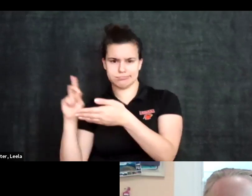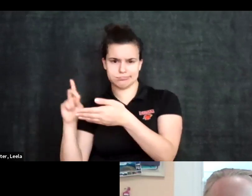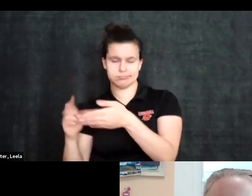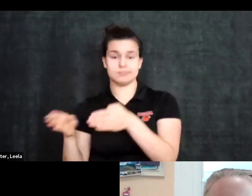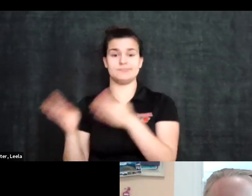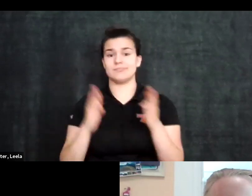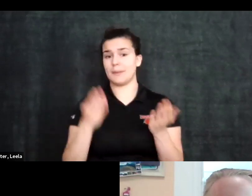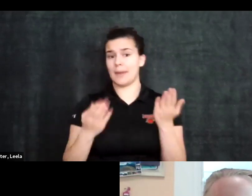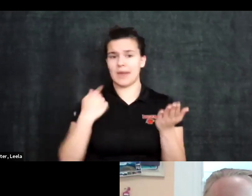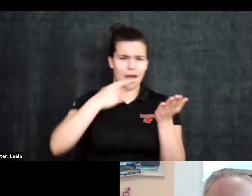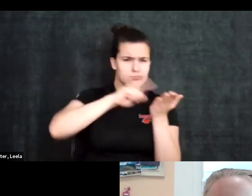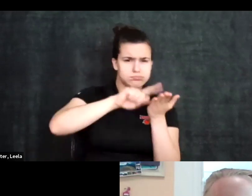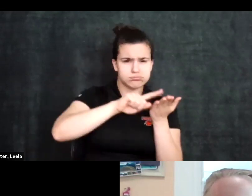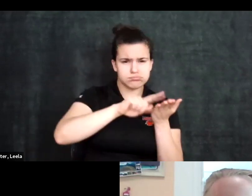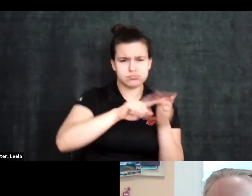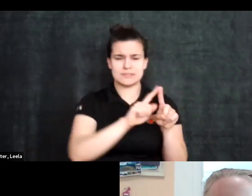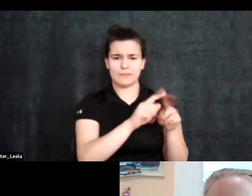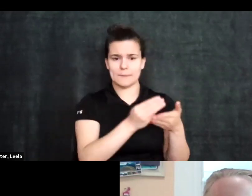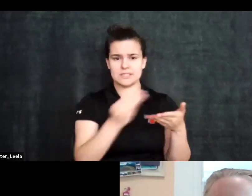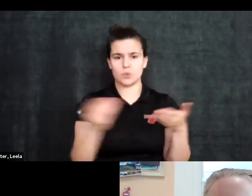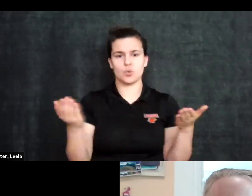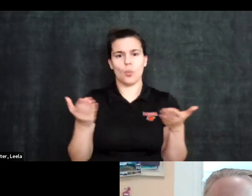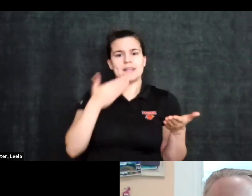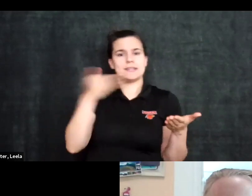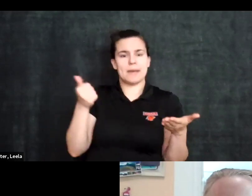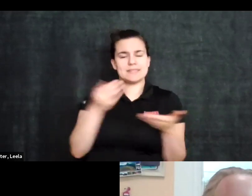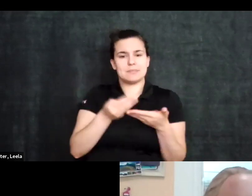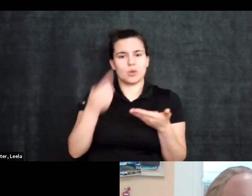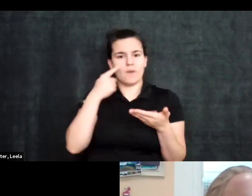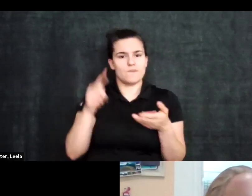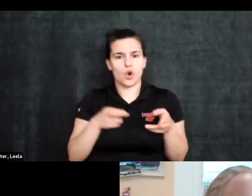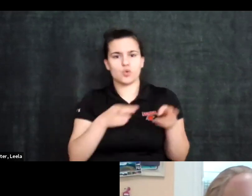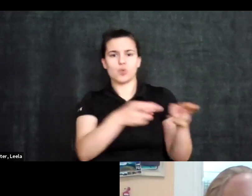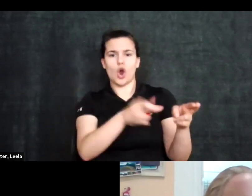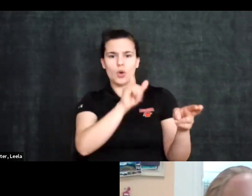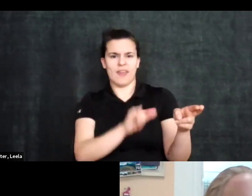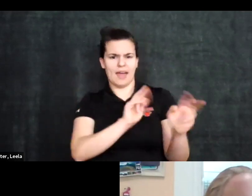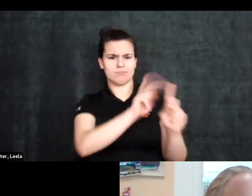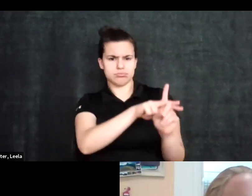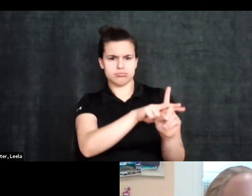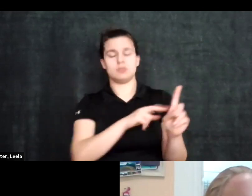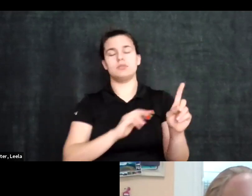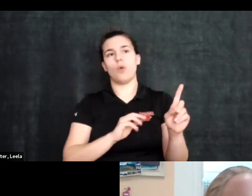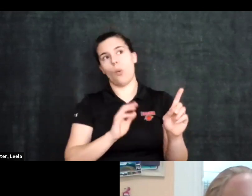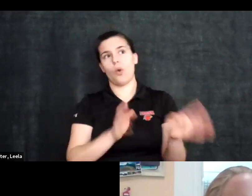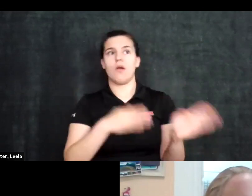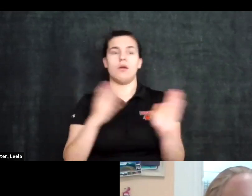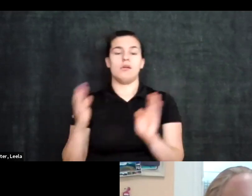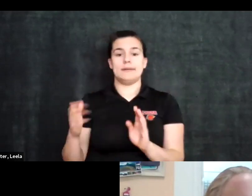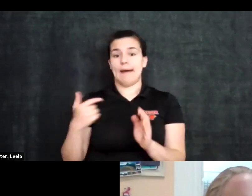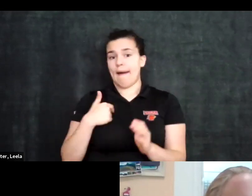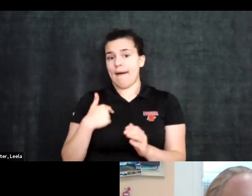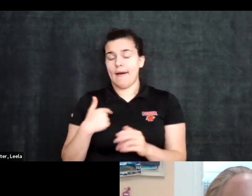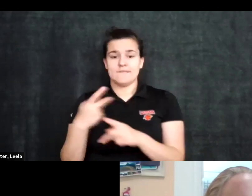researching materials such as what is the best road-based material for a specific application, or figuring out what kind